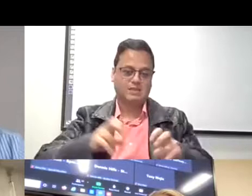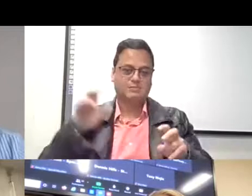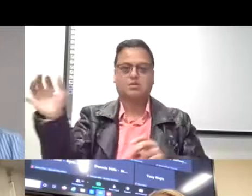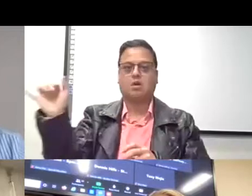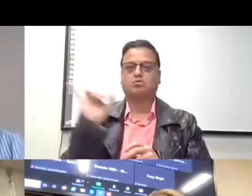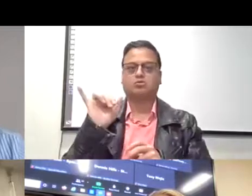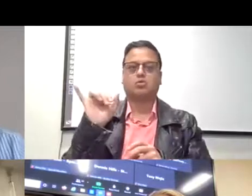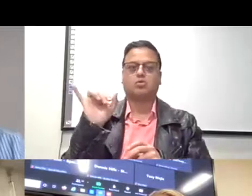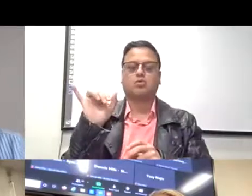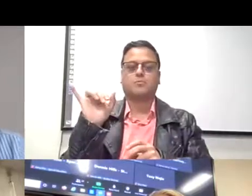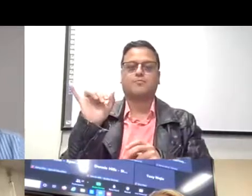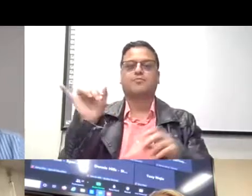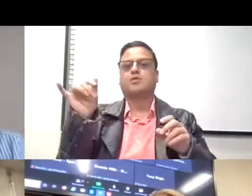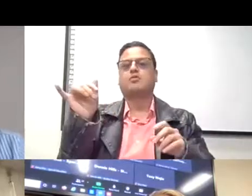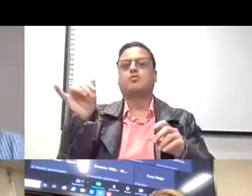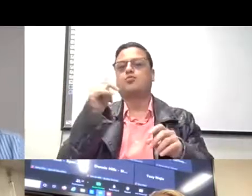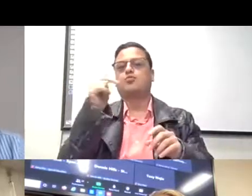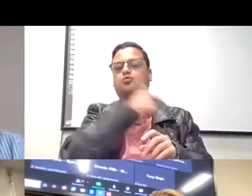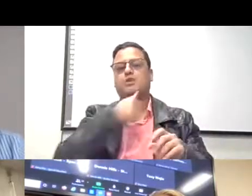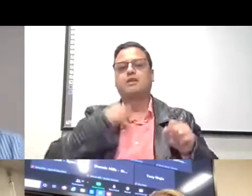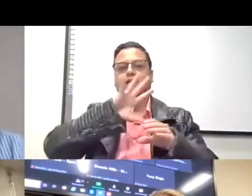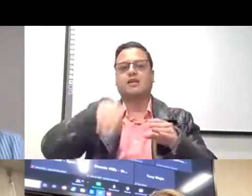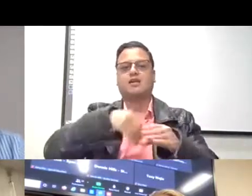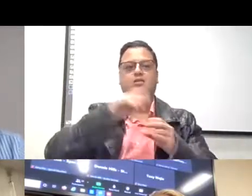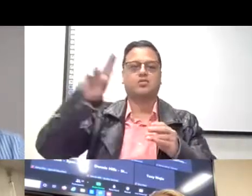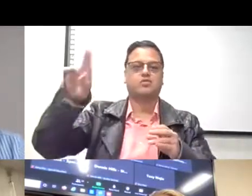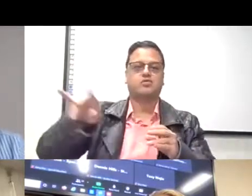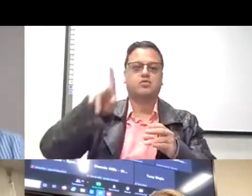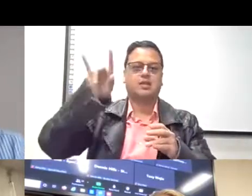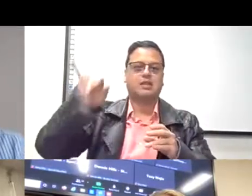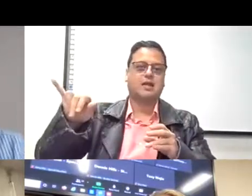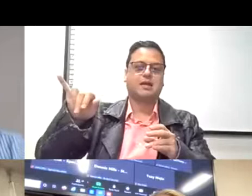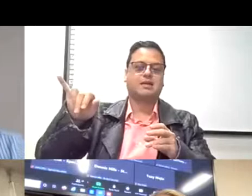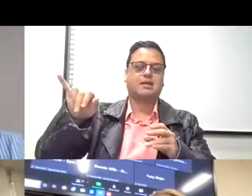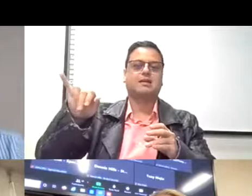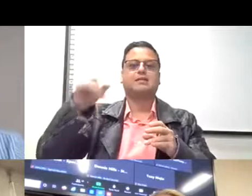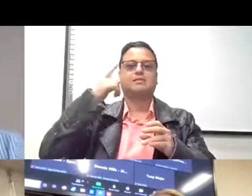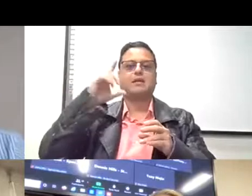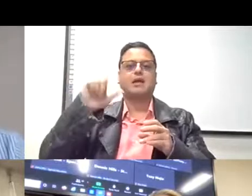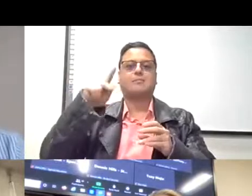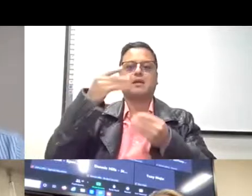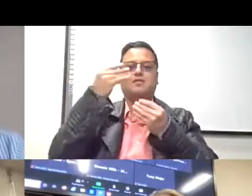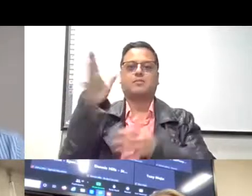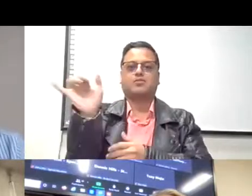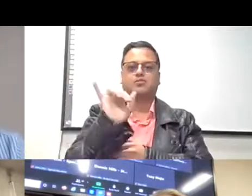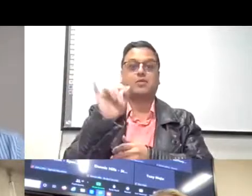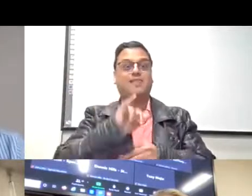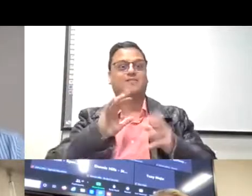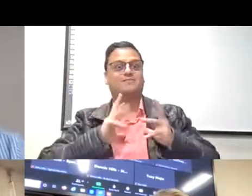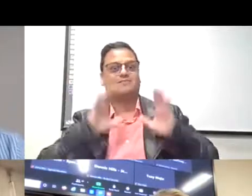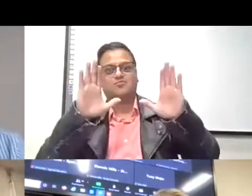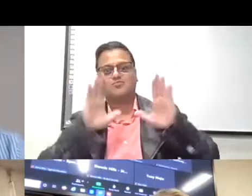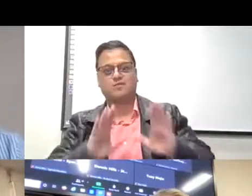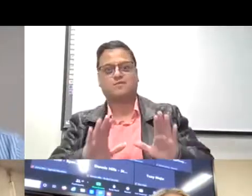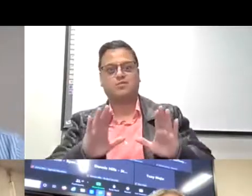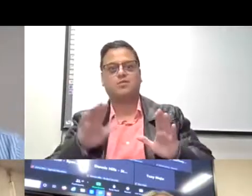we could also include in July some LPAC reporting as well. Great, that would be wonderful. A couple